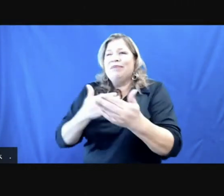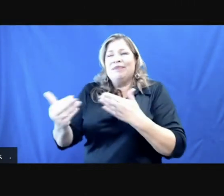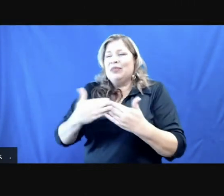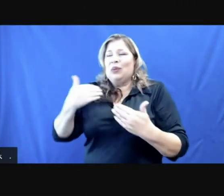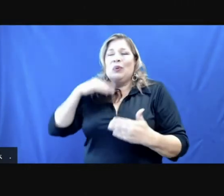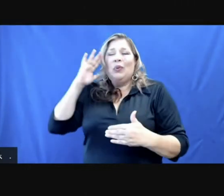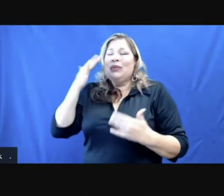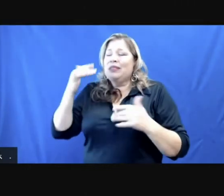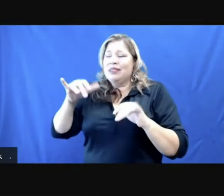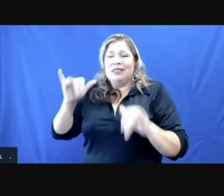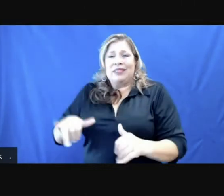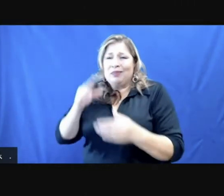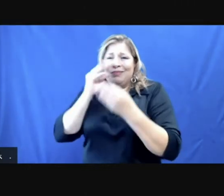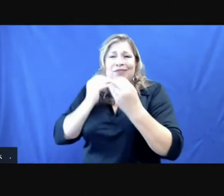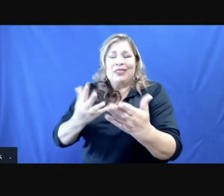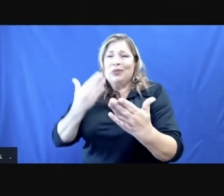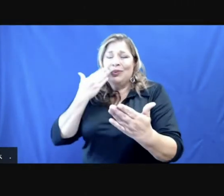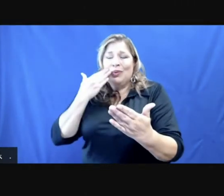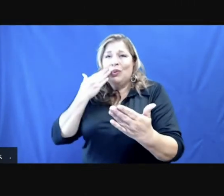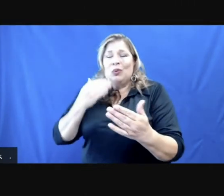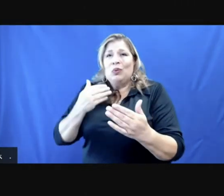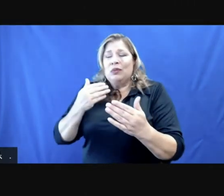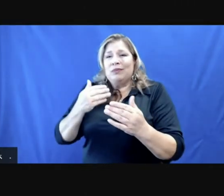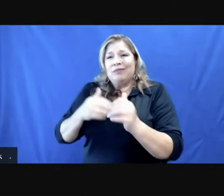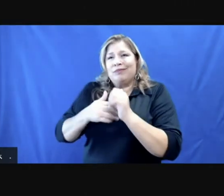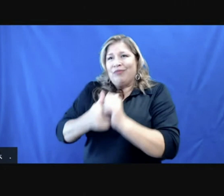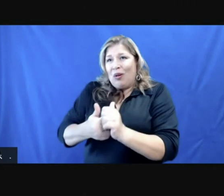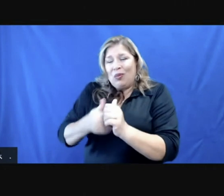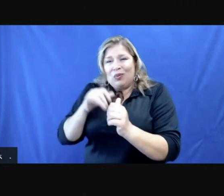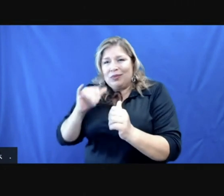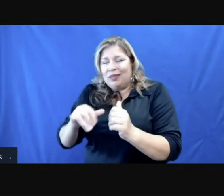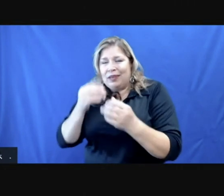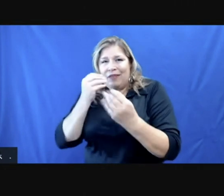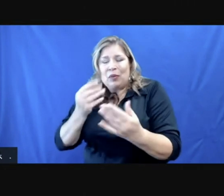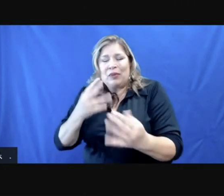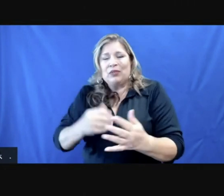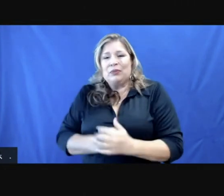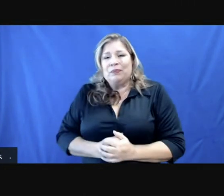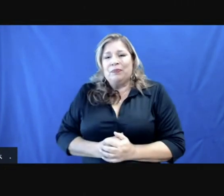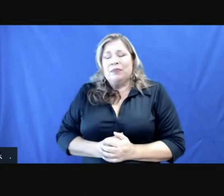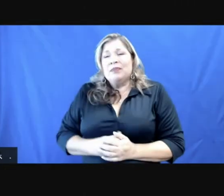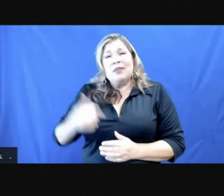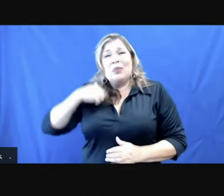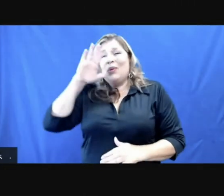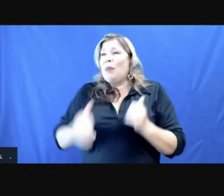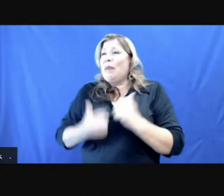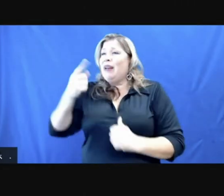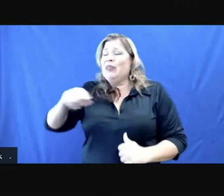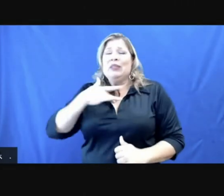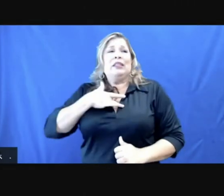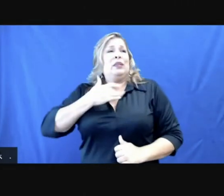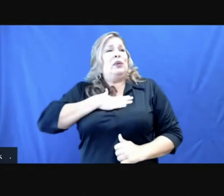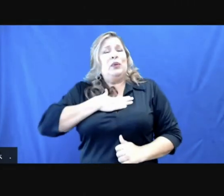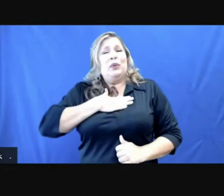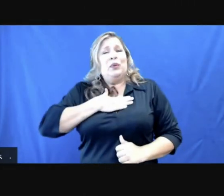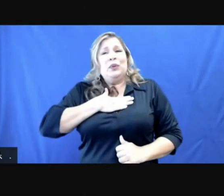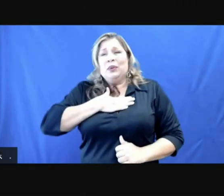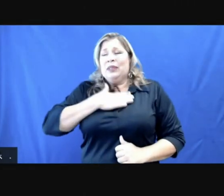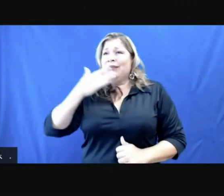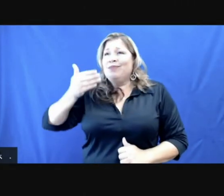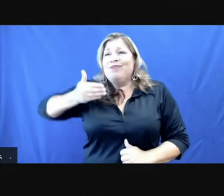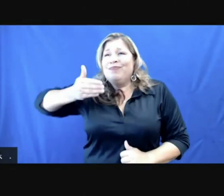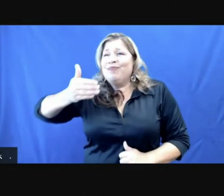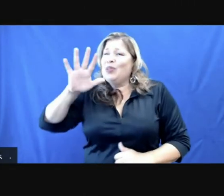of the most joyous experiences of all of our lives come during these coming weeks. And the fact that they are